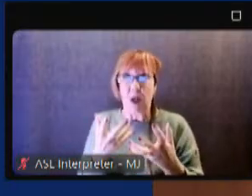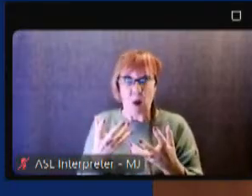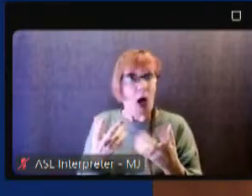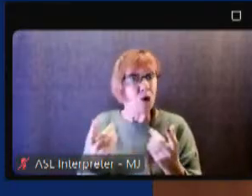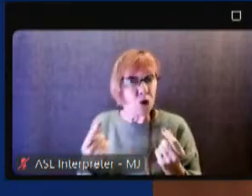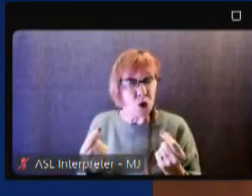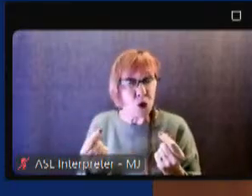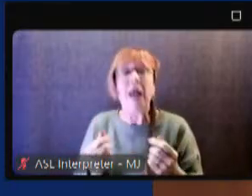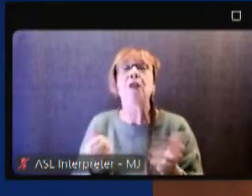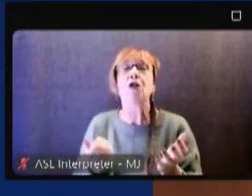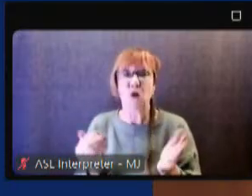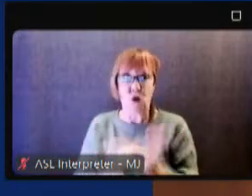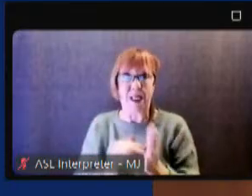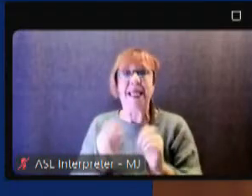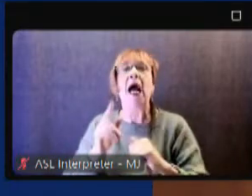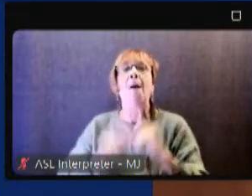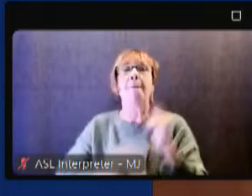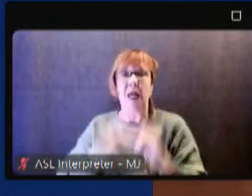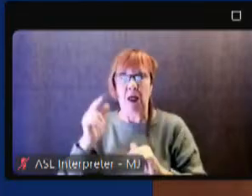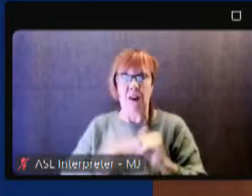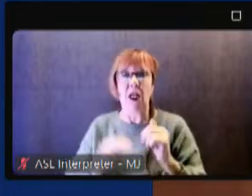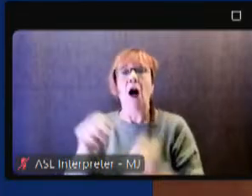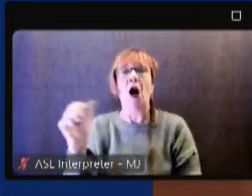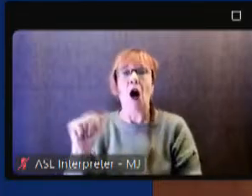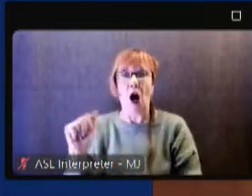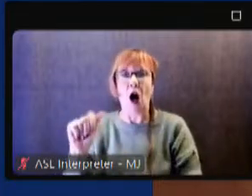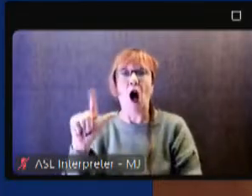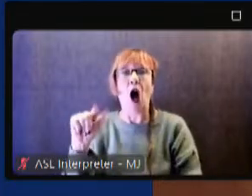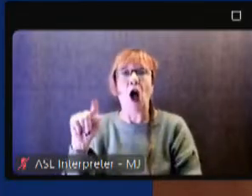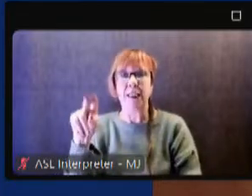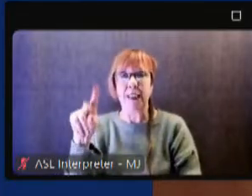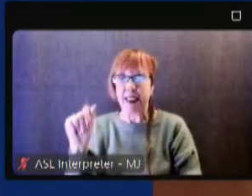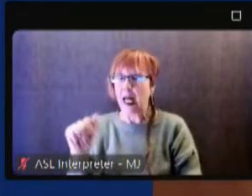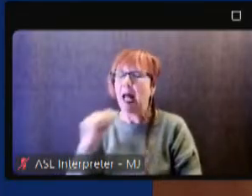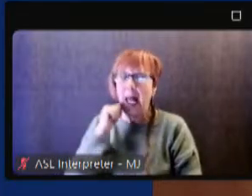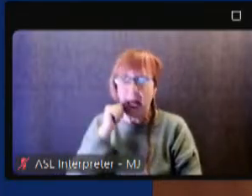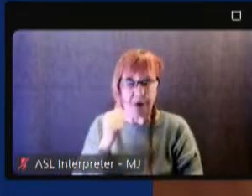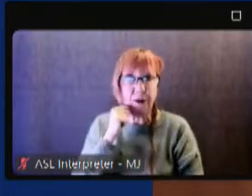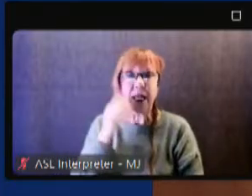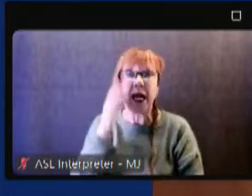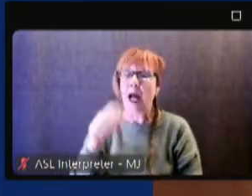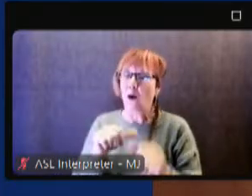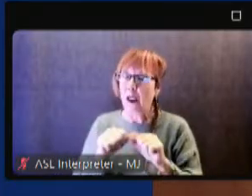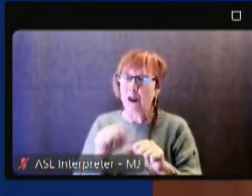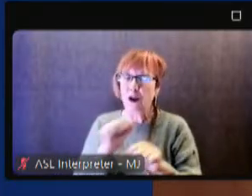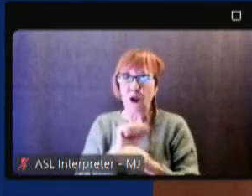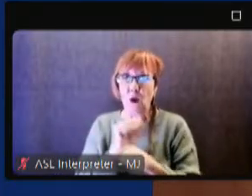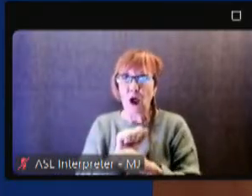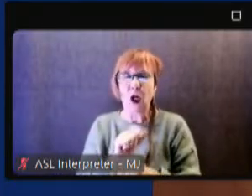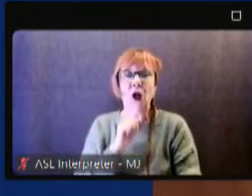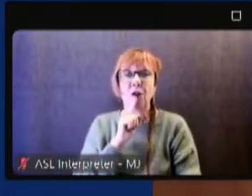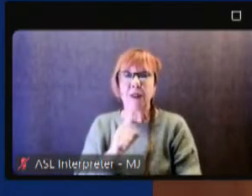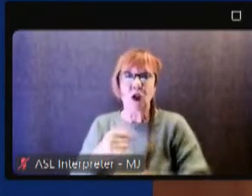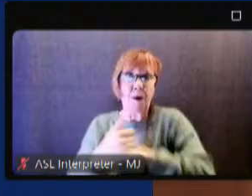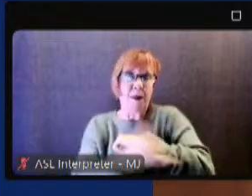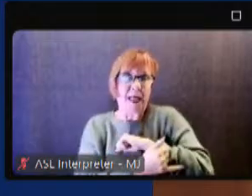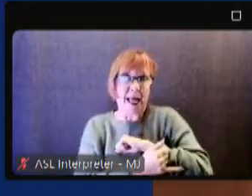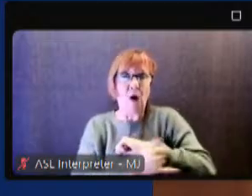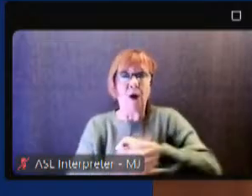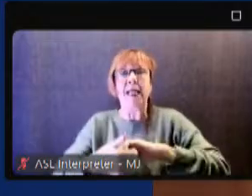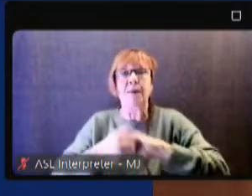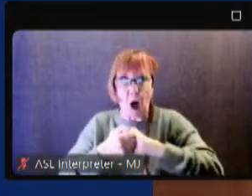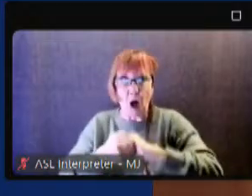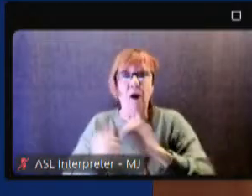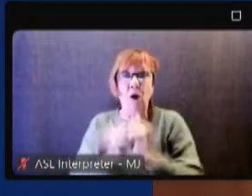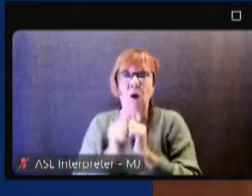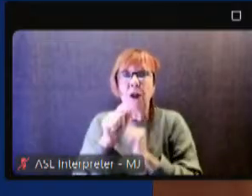to rebuild Altadena. I'll keep working every day to ensure the county is a true partner in your recovery.